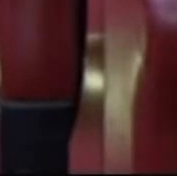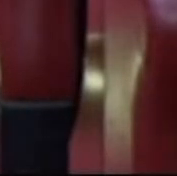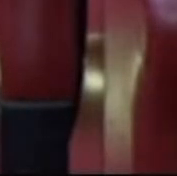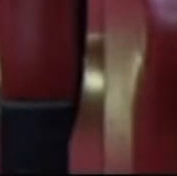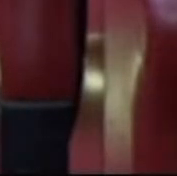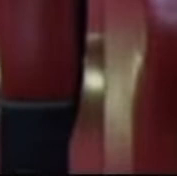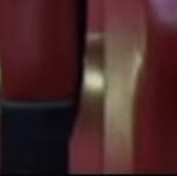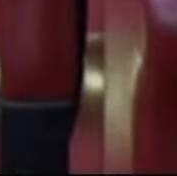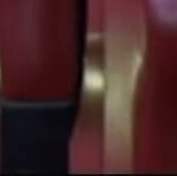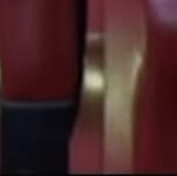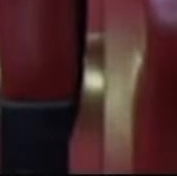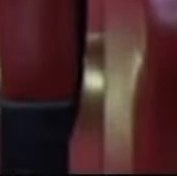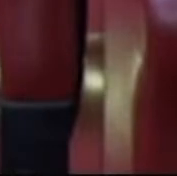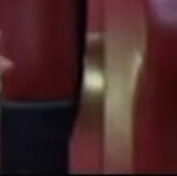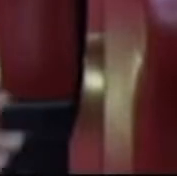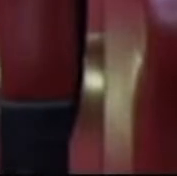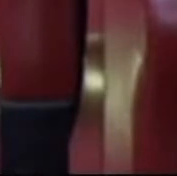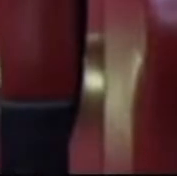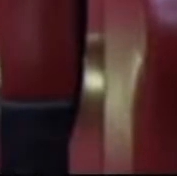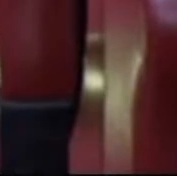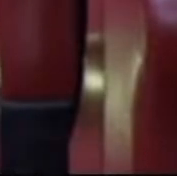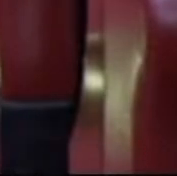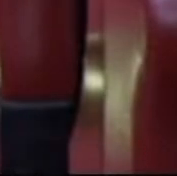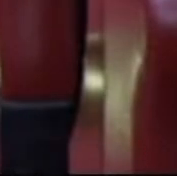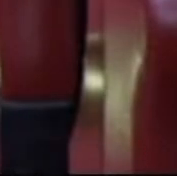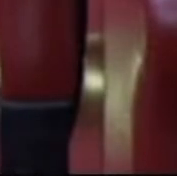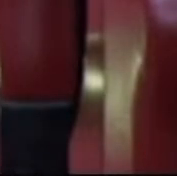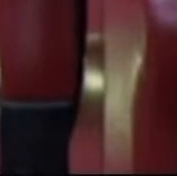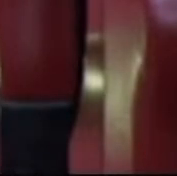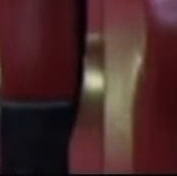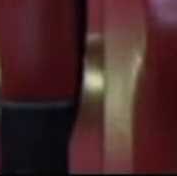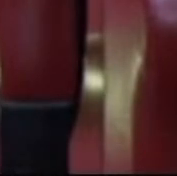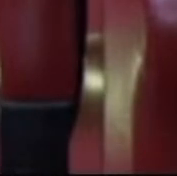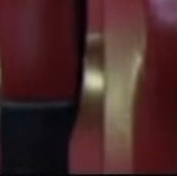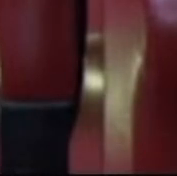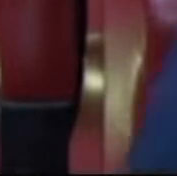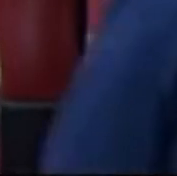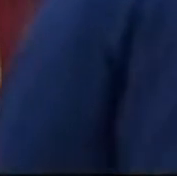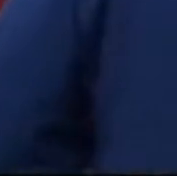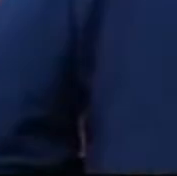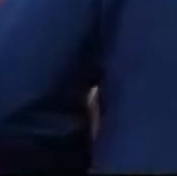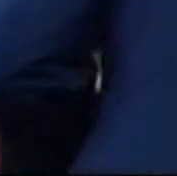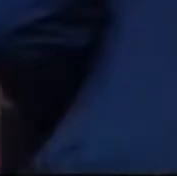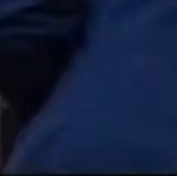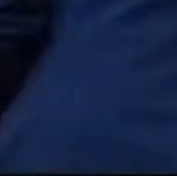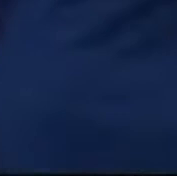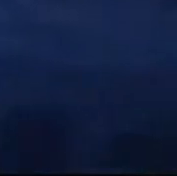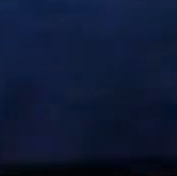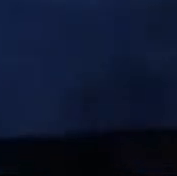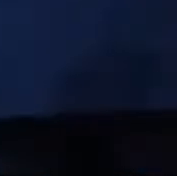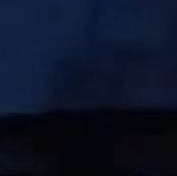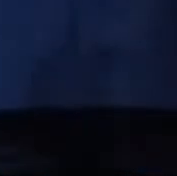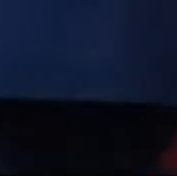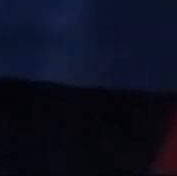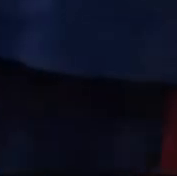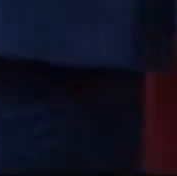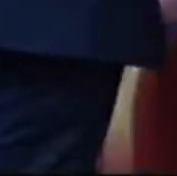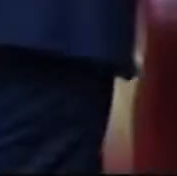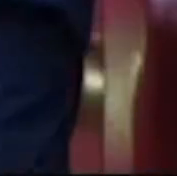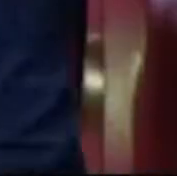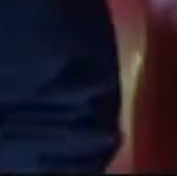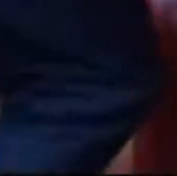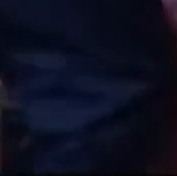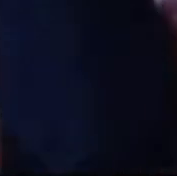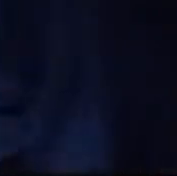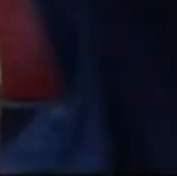now got into the Grand Coalition together and worked together. And I